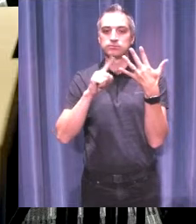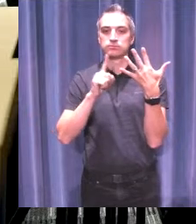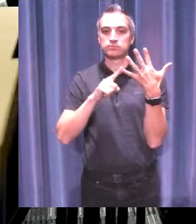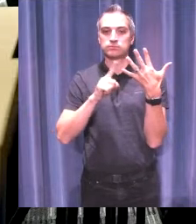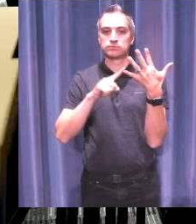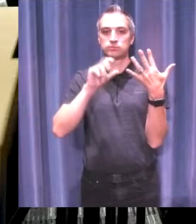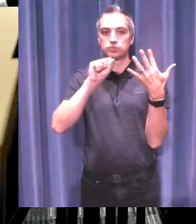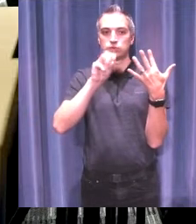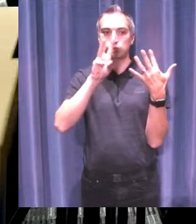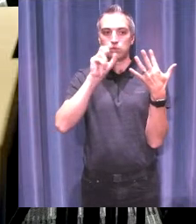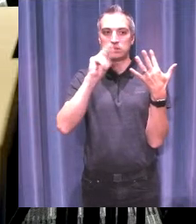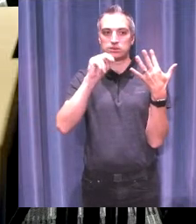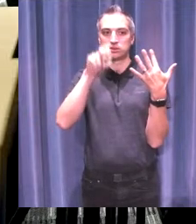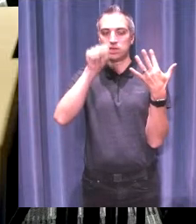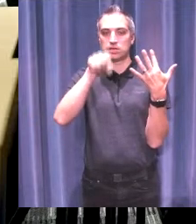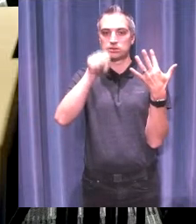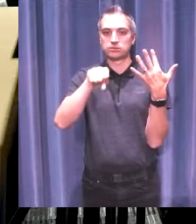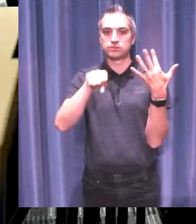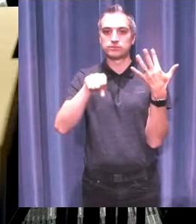Trustee Swanson. Yes.